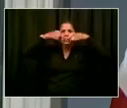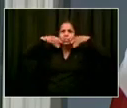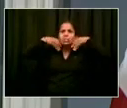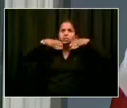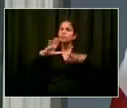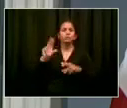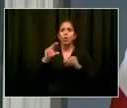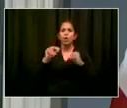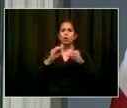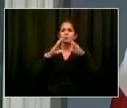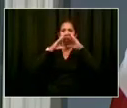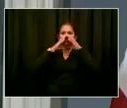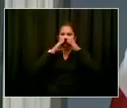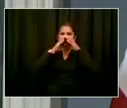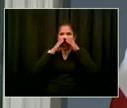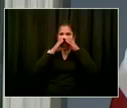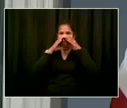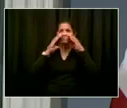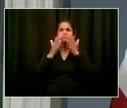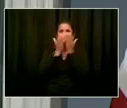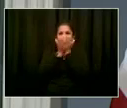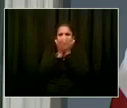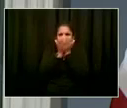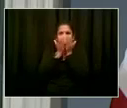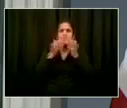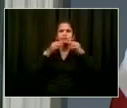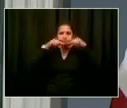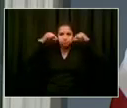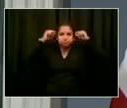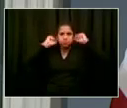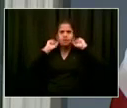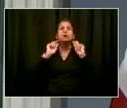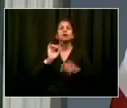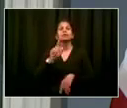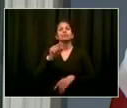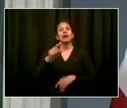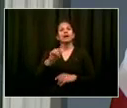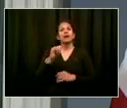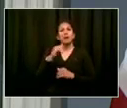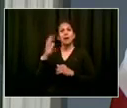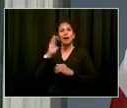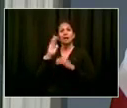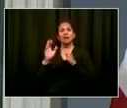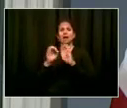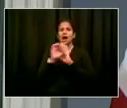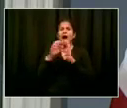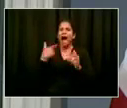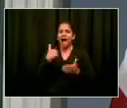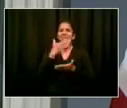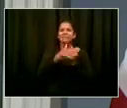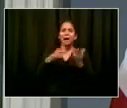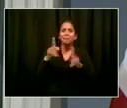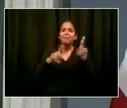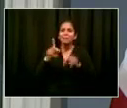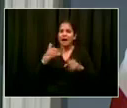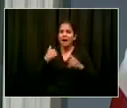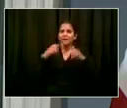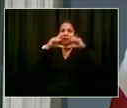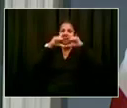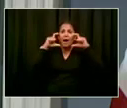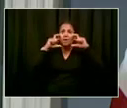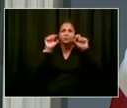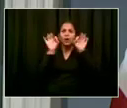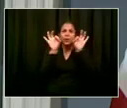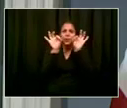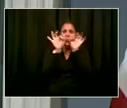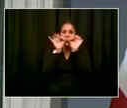exhalation valve, as it allows unfiltered air to escape. Since we're approaching the first day of school, a word about